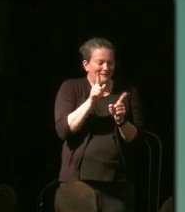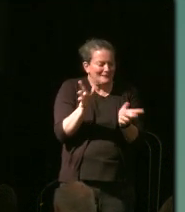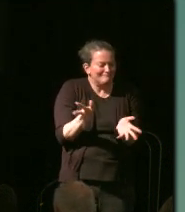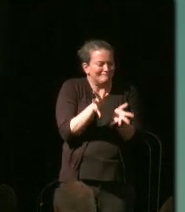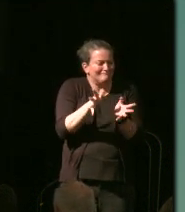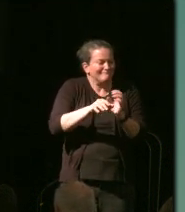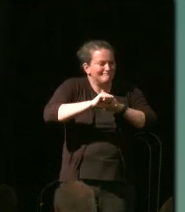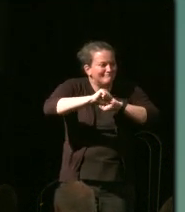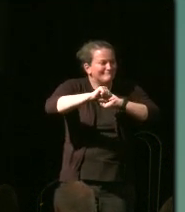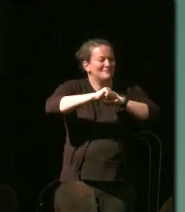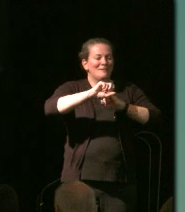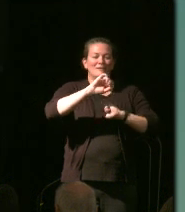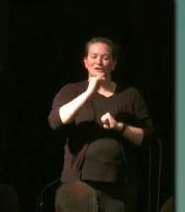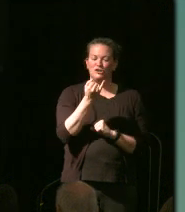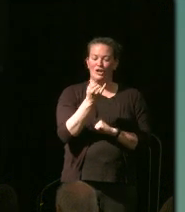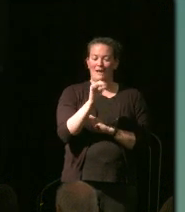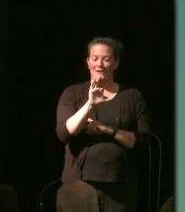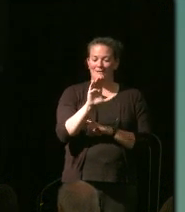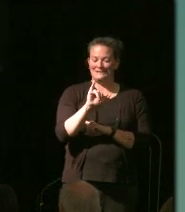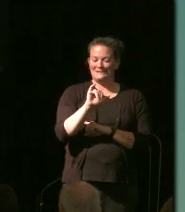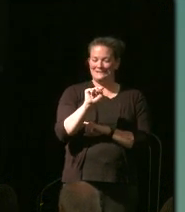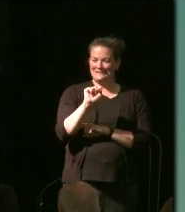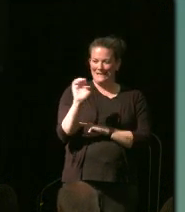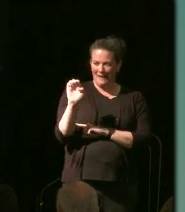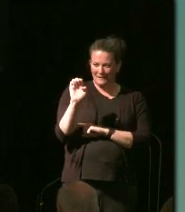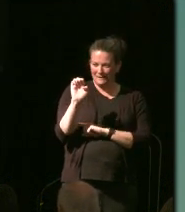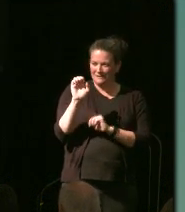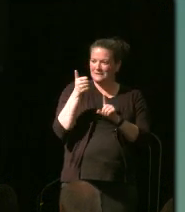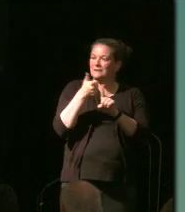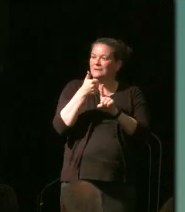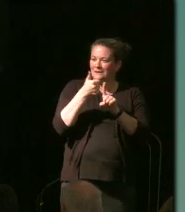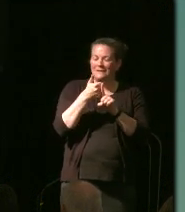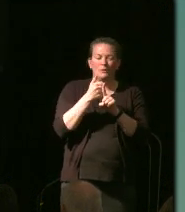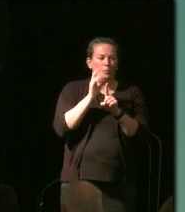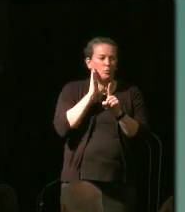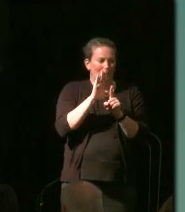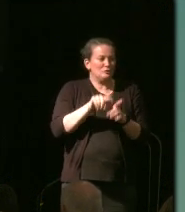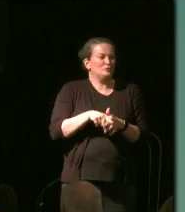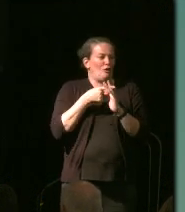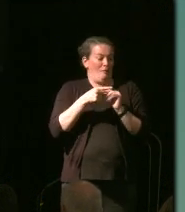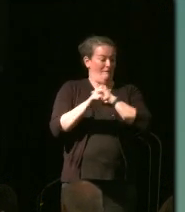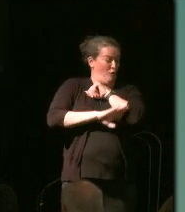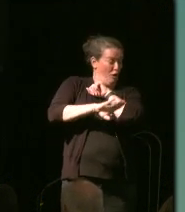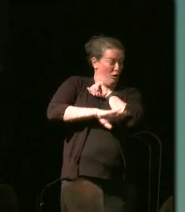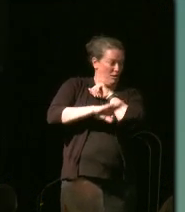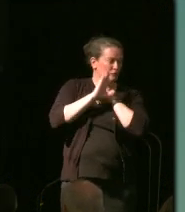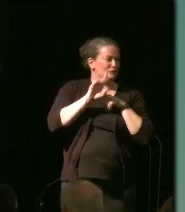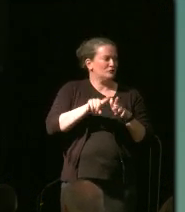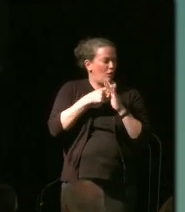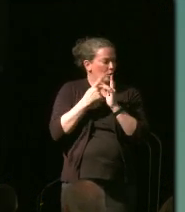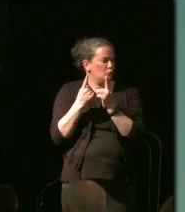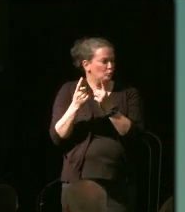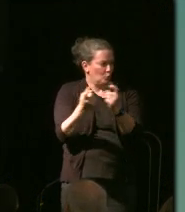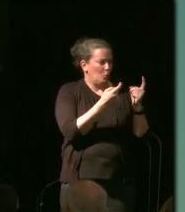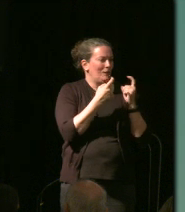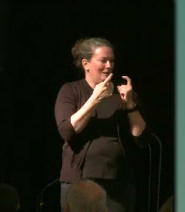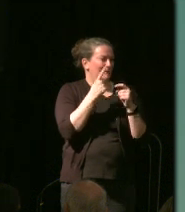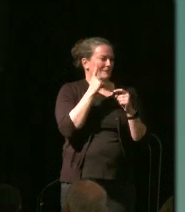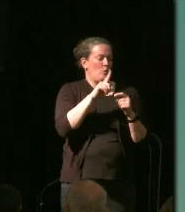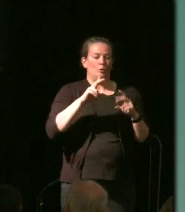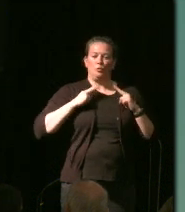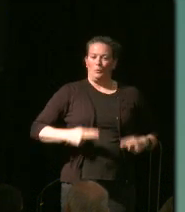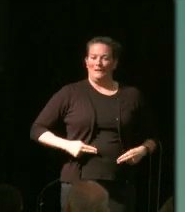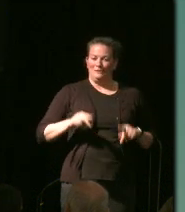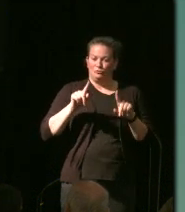the point where they are going to be recruiting for their phase 3 human trial, hopefully this fall. It's a very, very promising treatment. It is